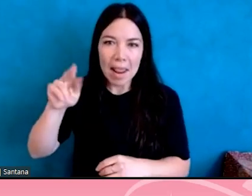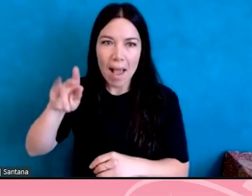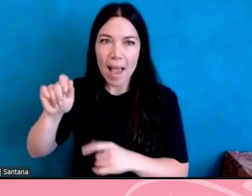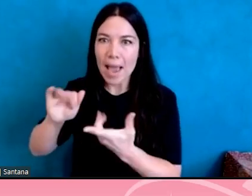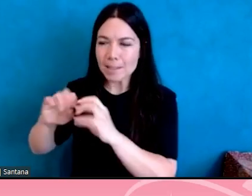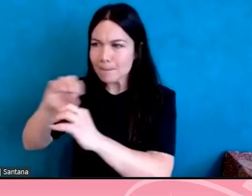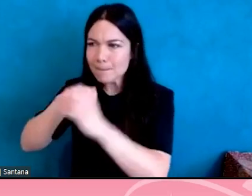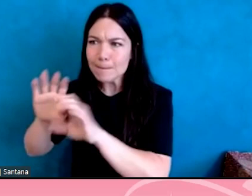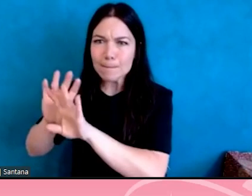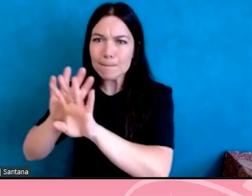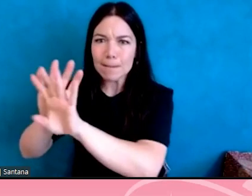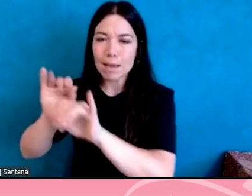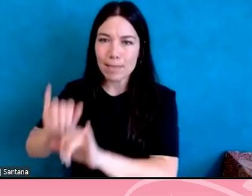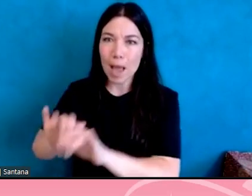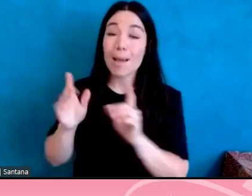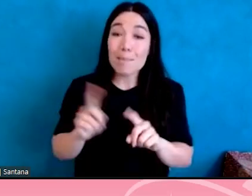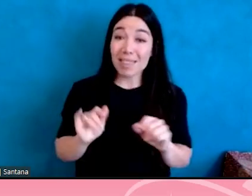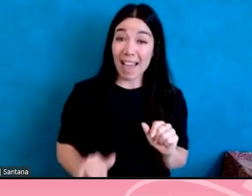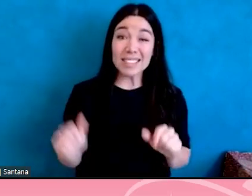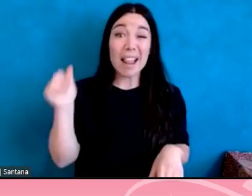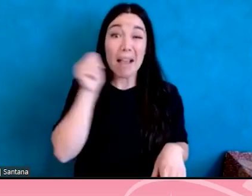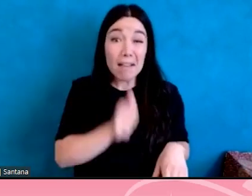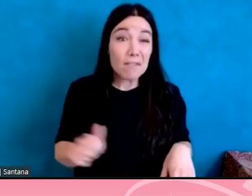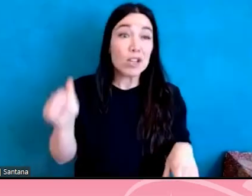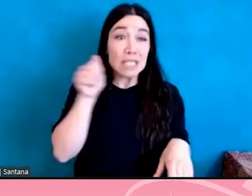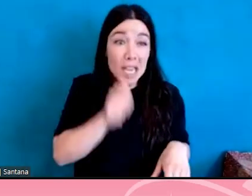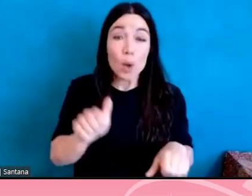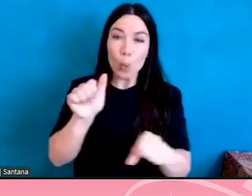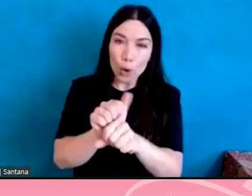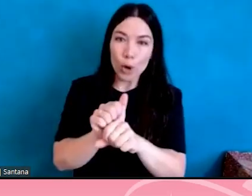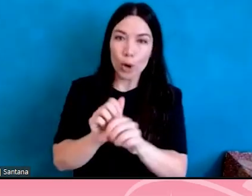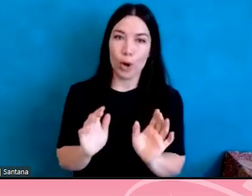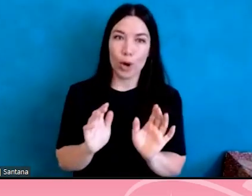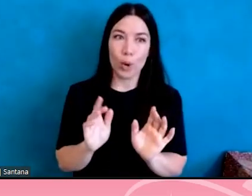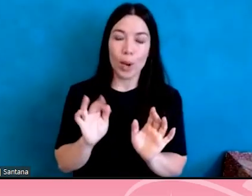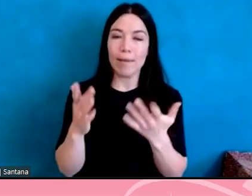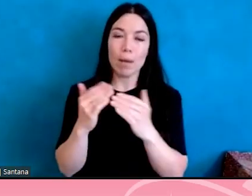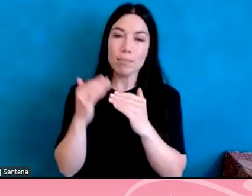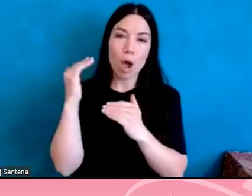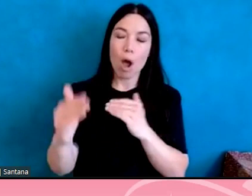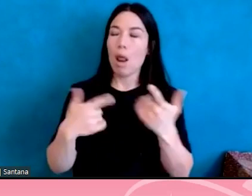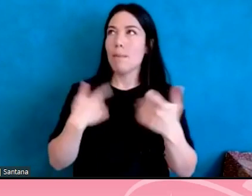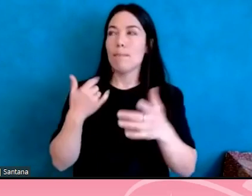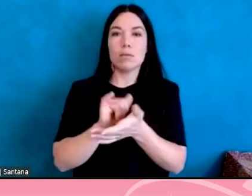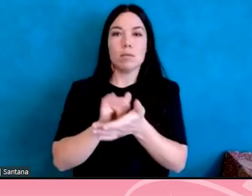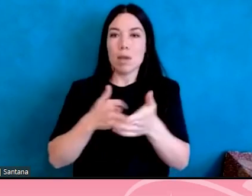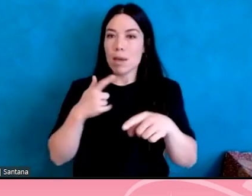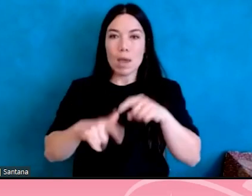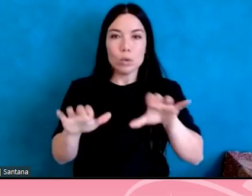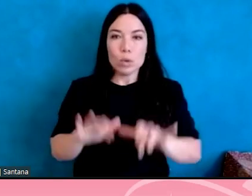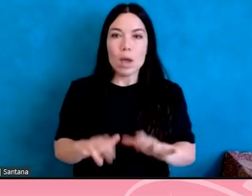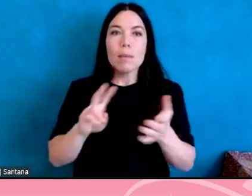task. If that is beyond your capacity, there are other ways to engage with the community to help them